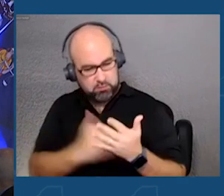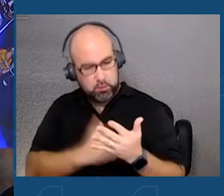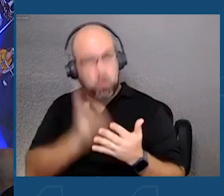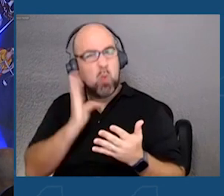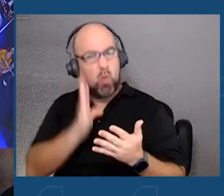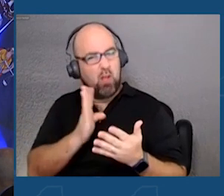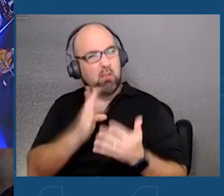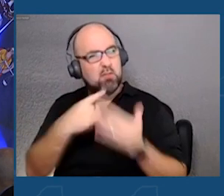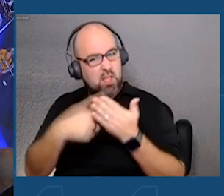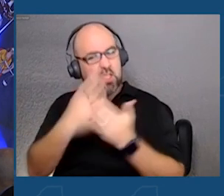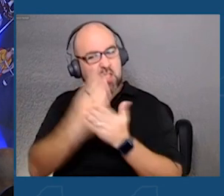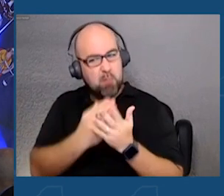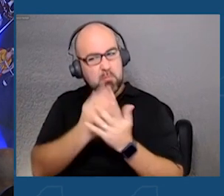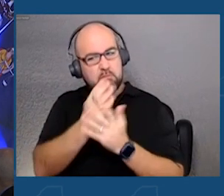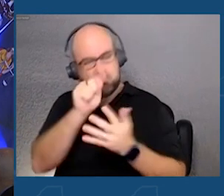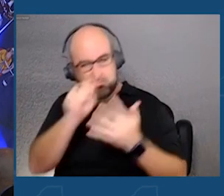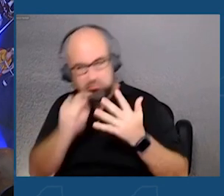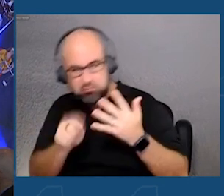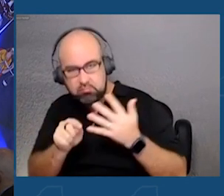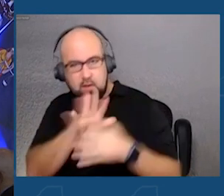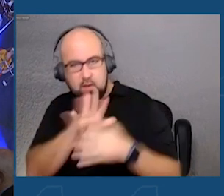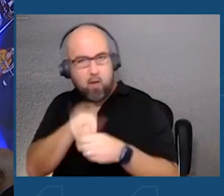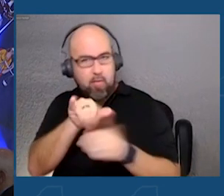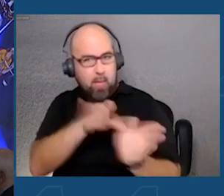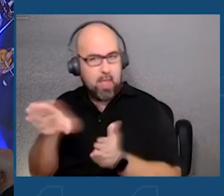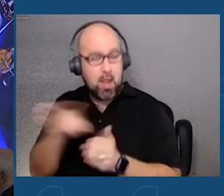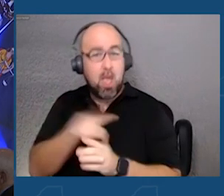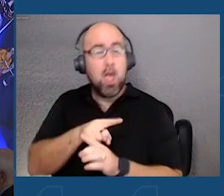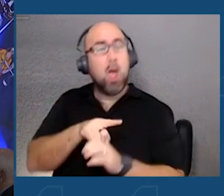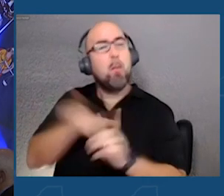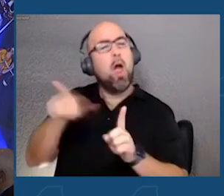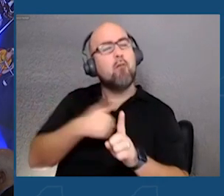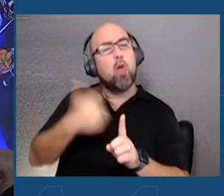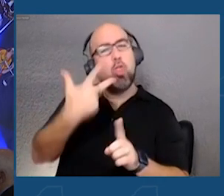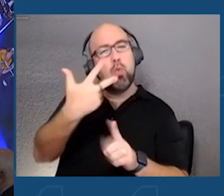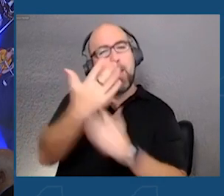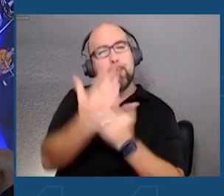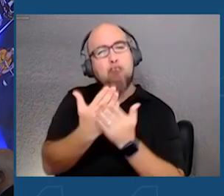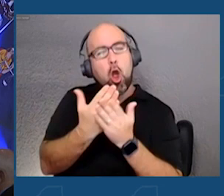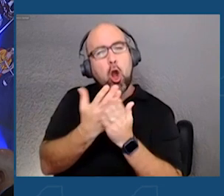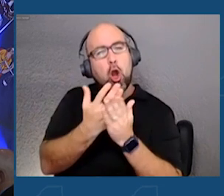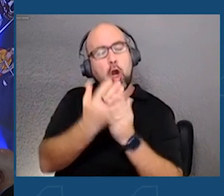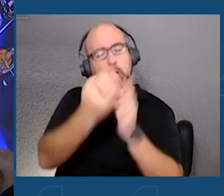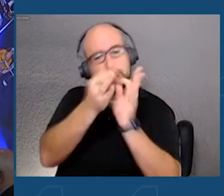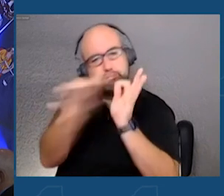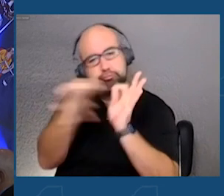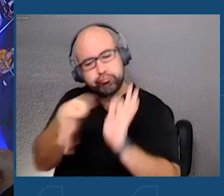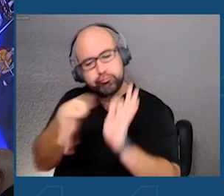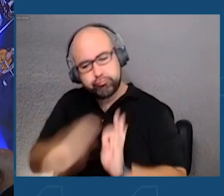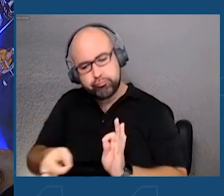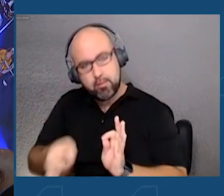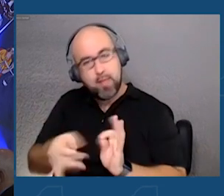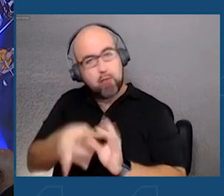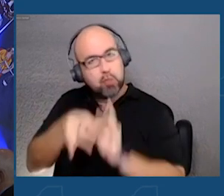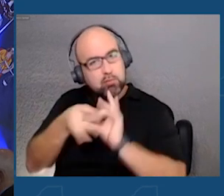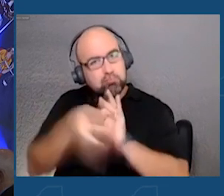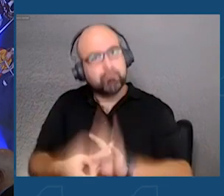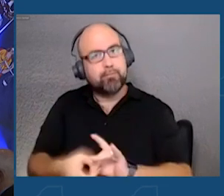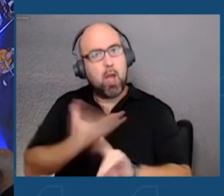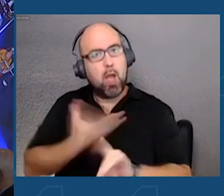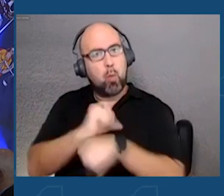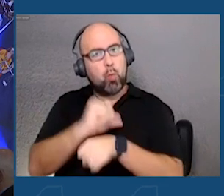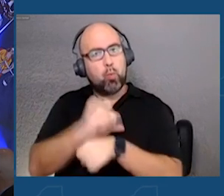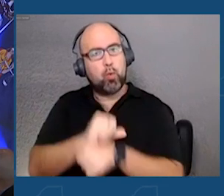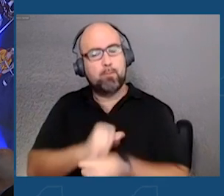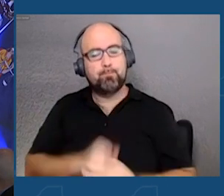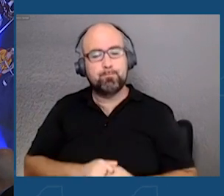sort of a three-part formula that anchors our work. So the first is reimagining New York.